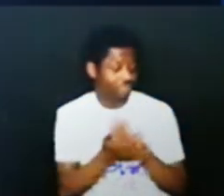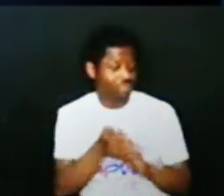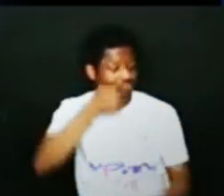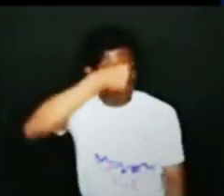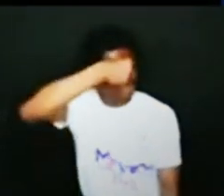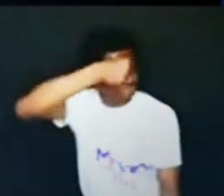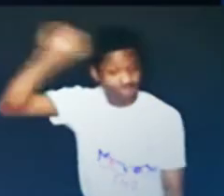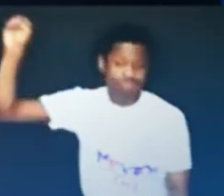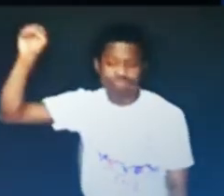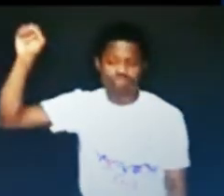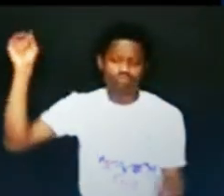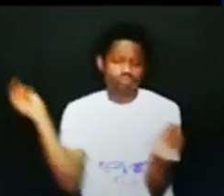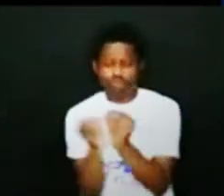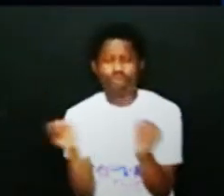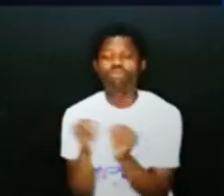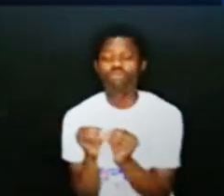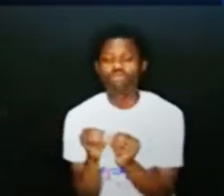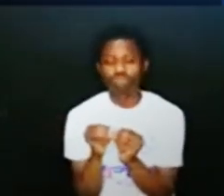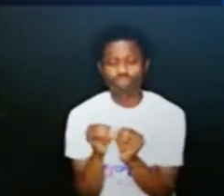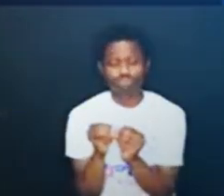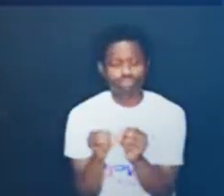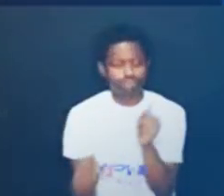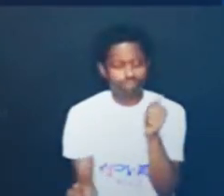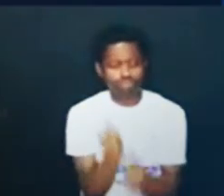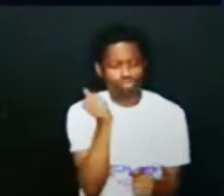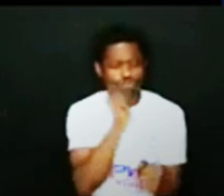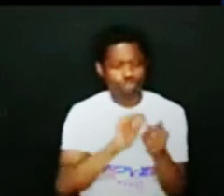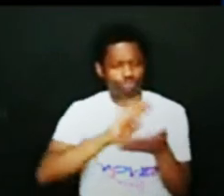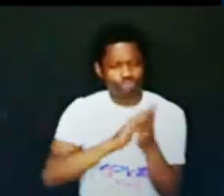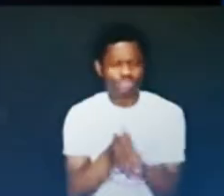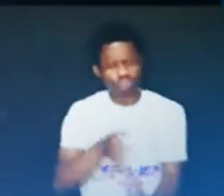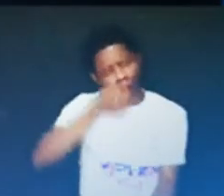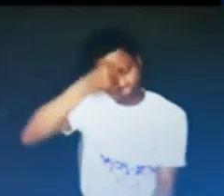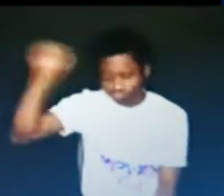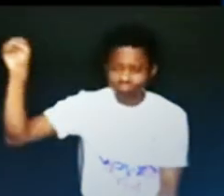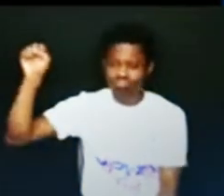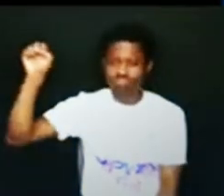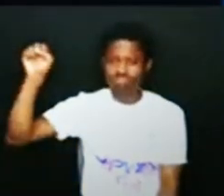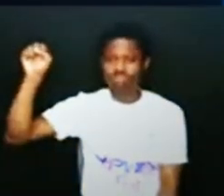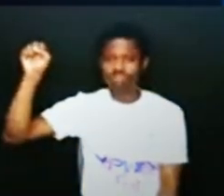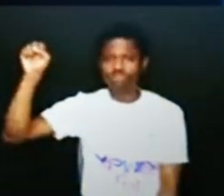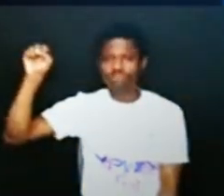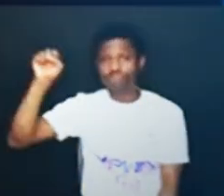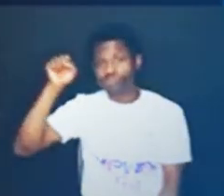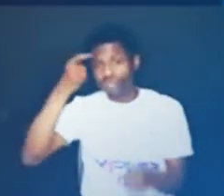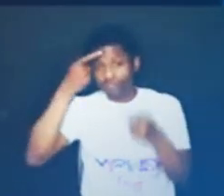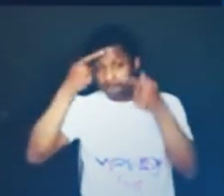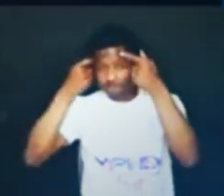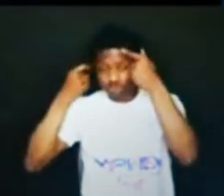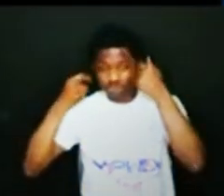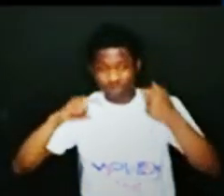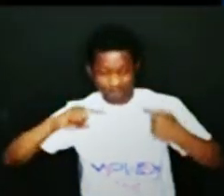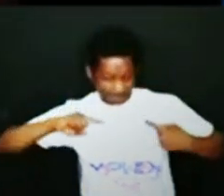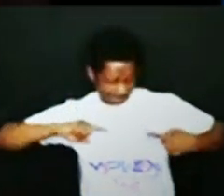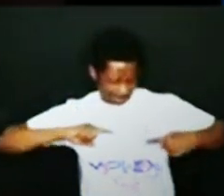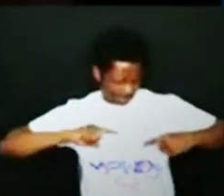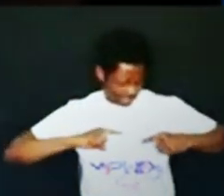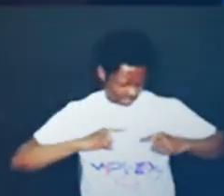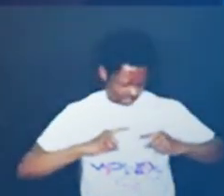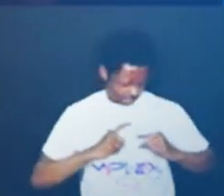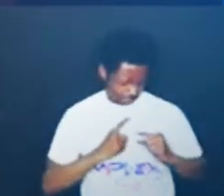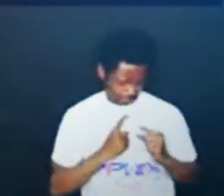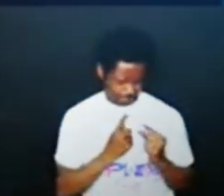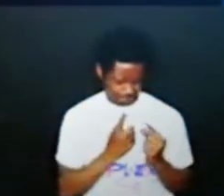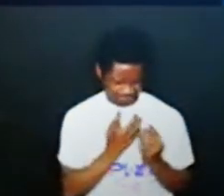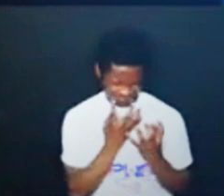bebi anipa no ochie yaudie ni so a etumi ko wiewie se ote atua. Because of the pained feeling of anger within,